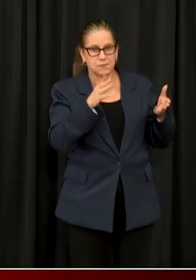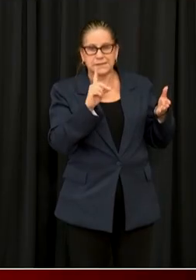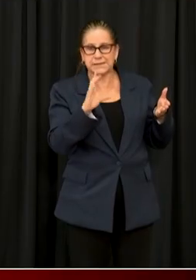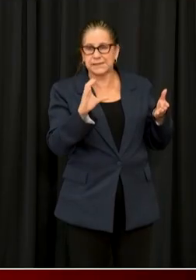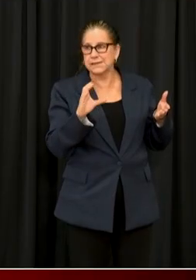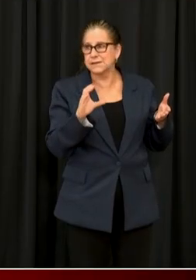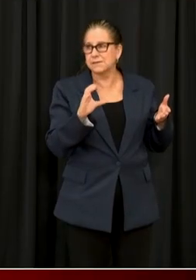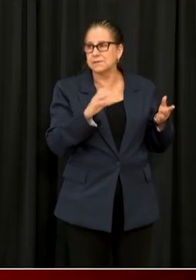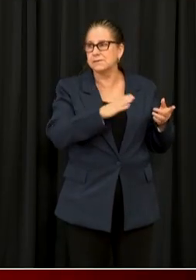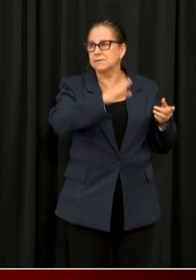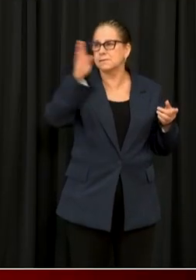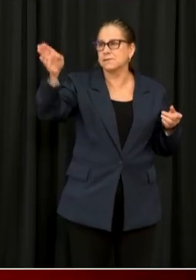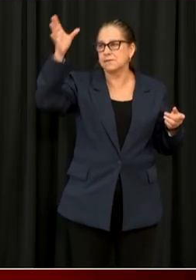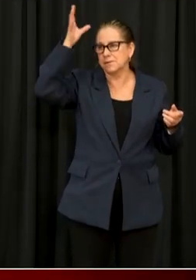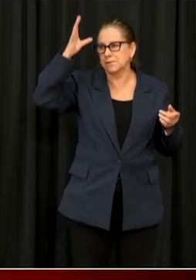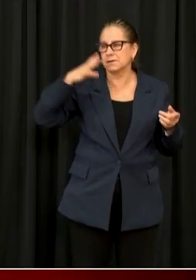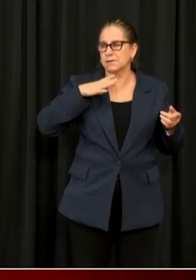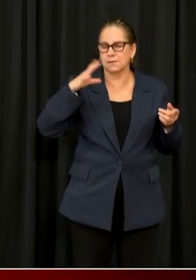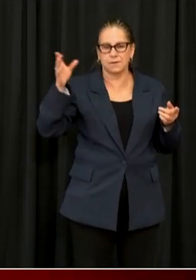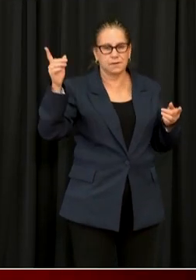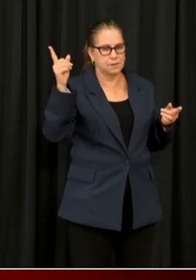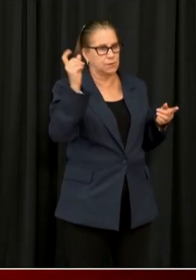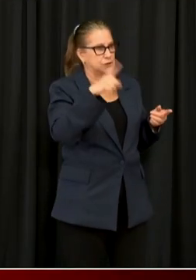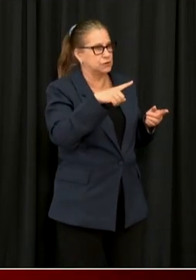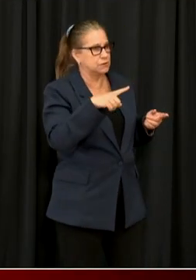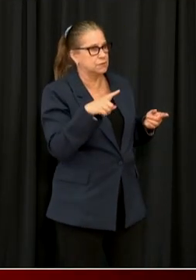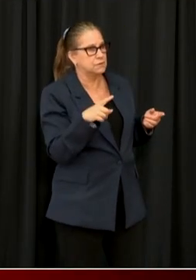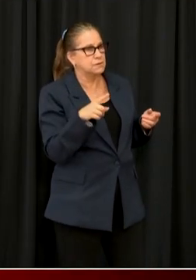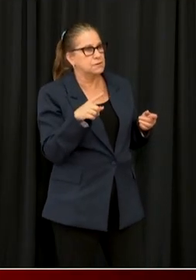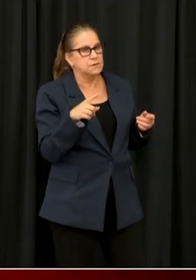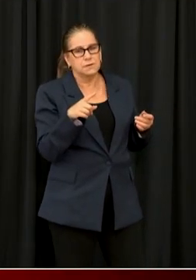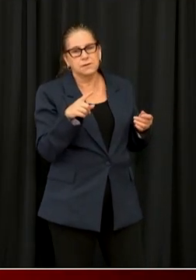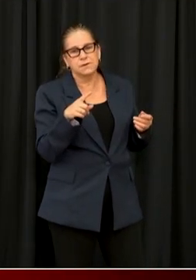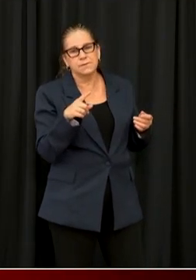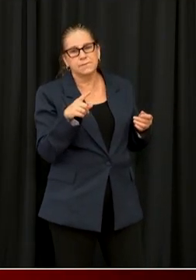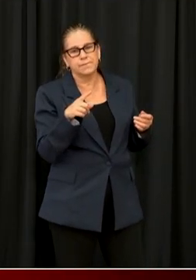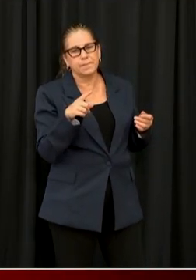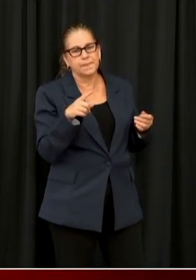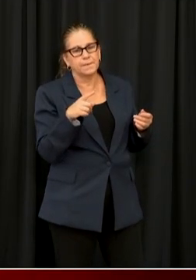Yes. For Dr. Nesbitt and you, Mayor, how concerned are